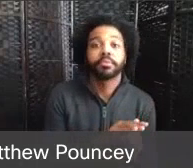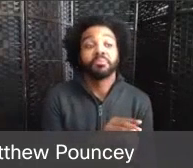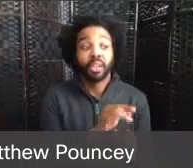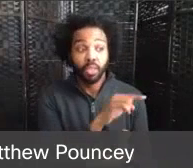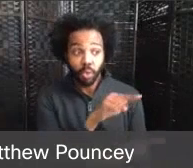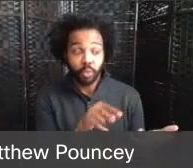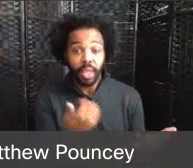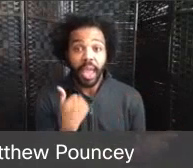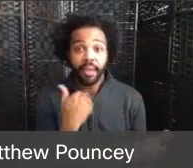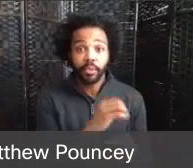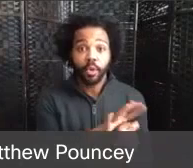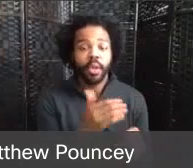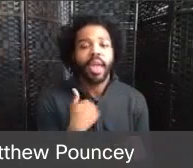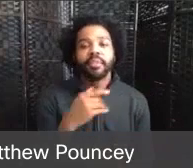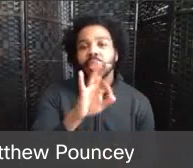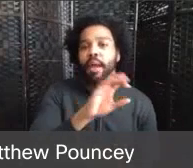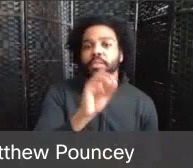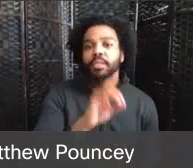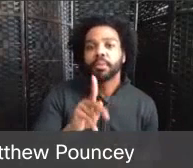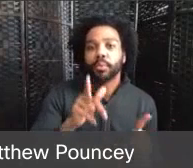had 9% who have died.